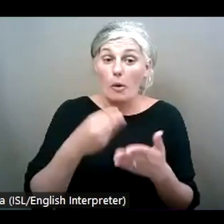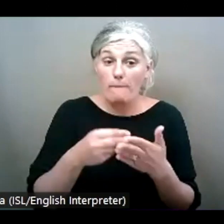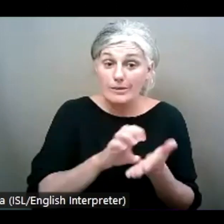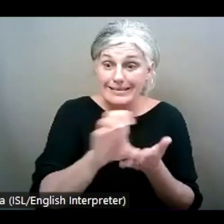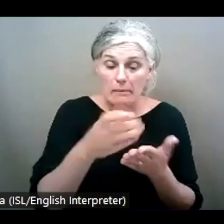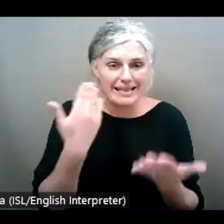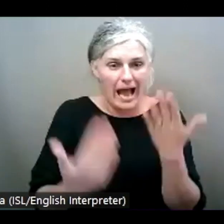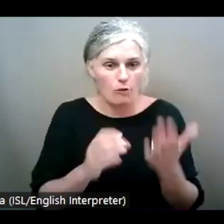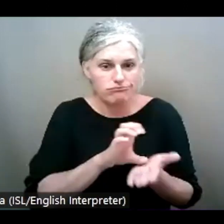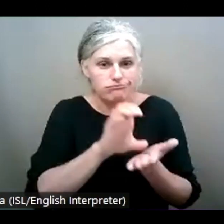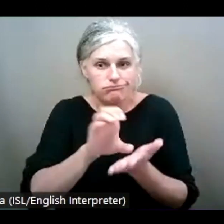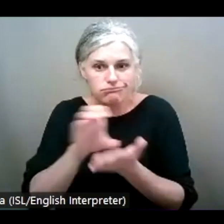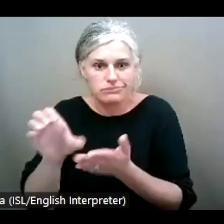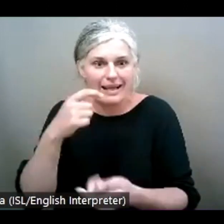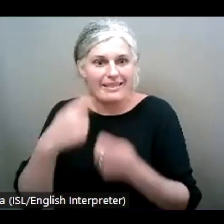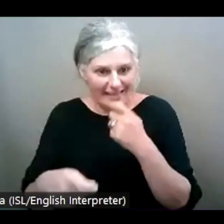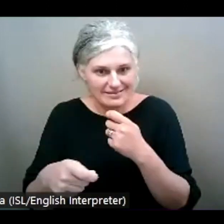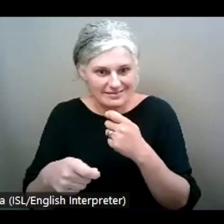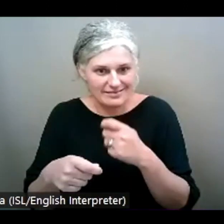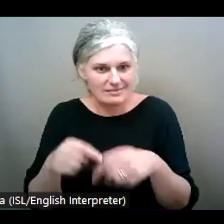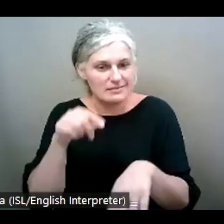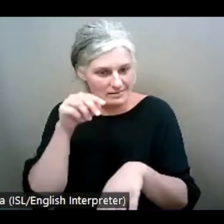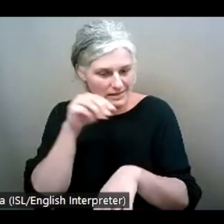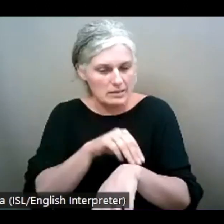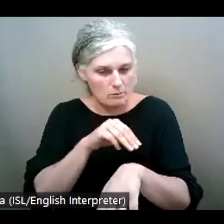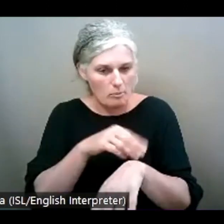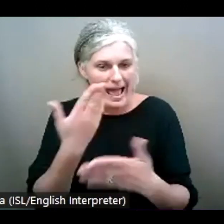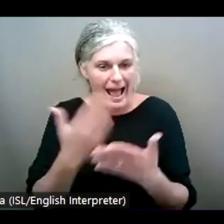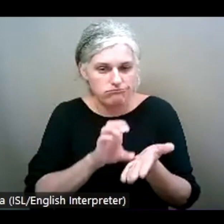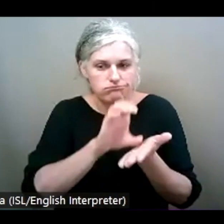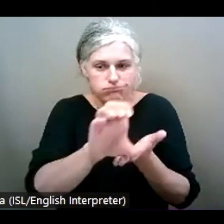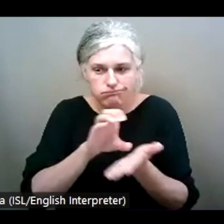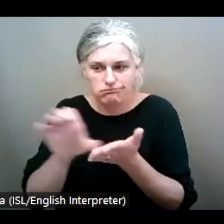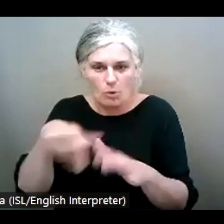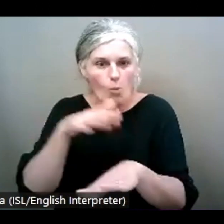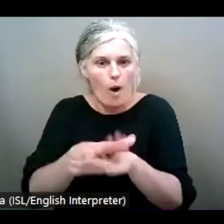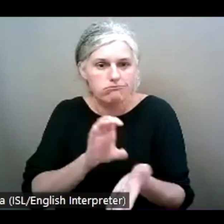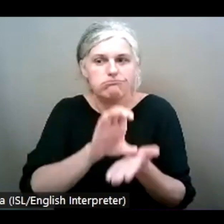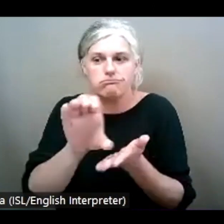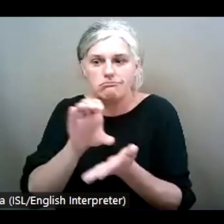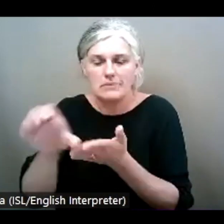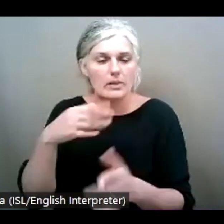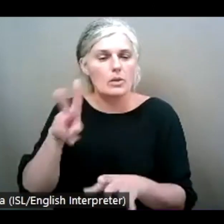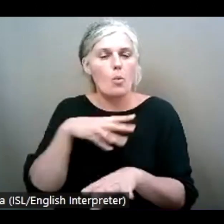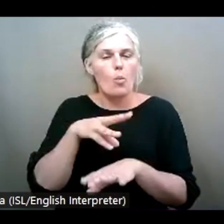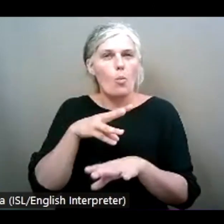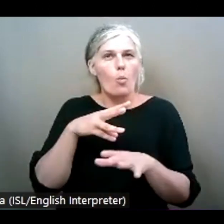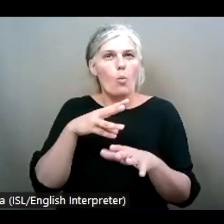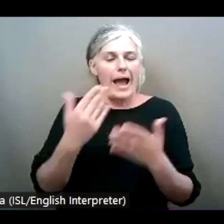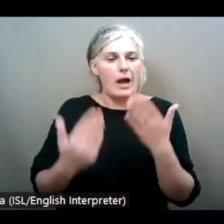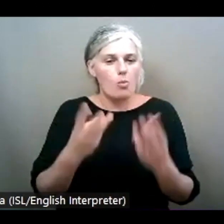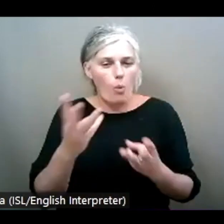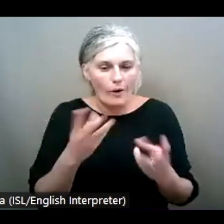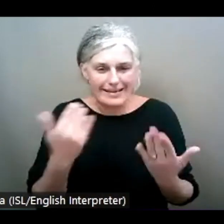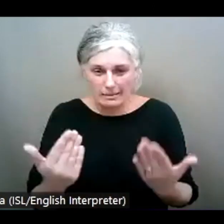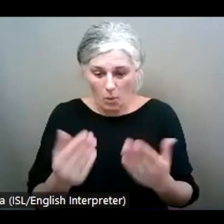spent is the issue. Yeah. So basically, the way that it's set up is the powers that